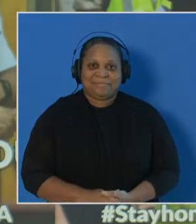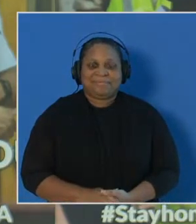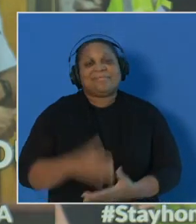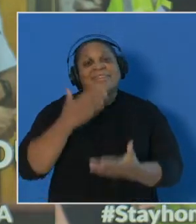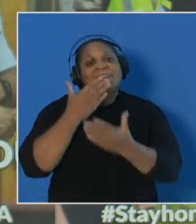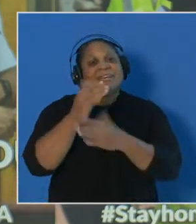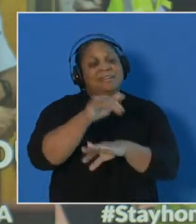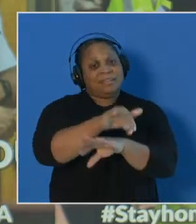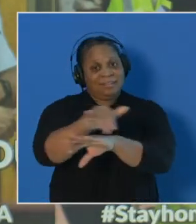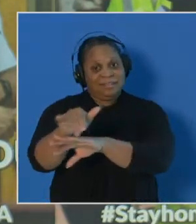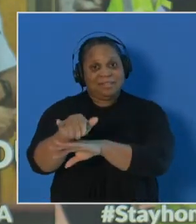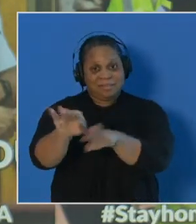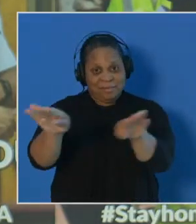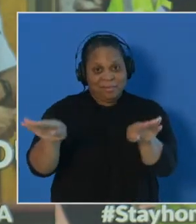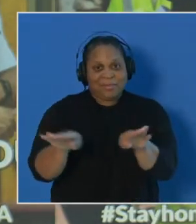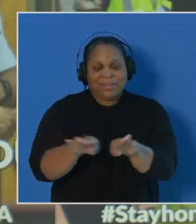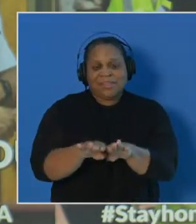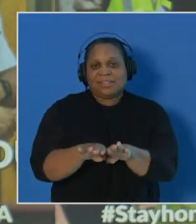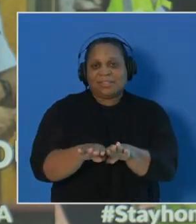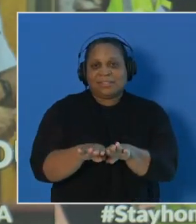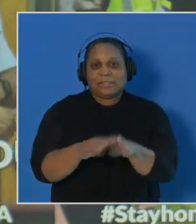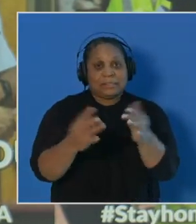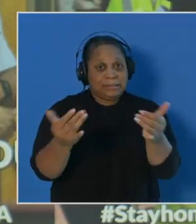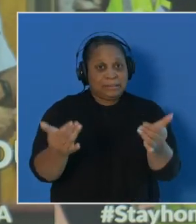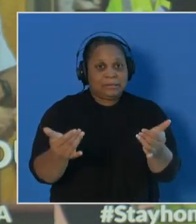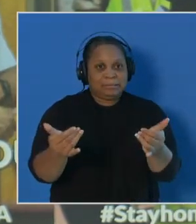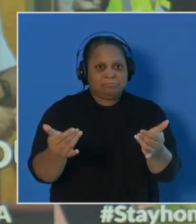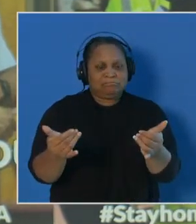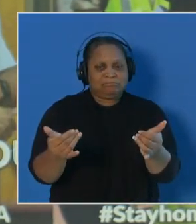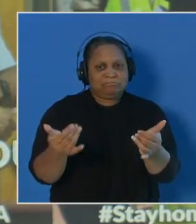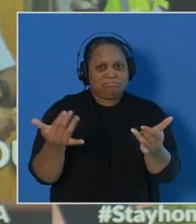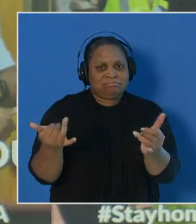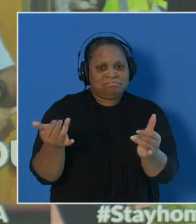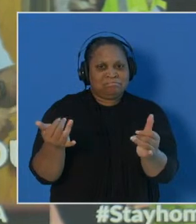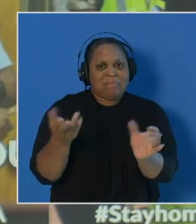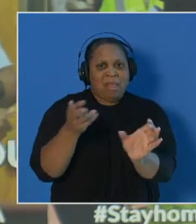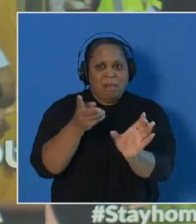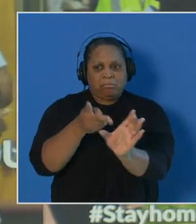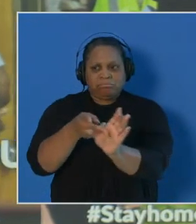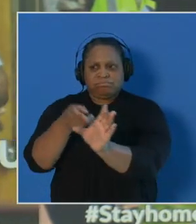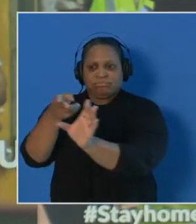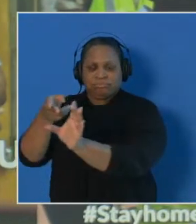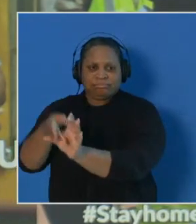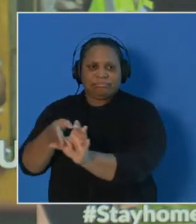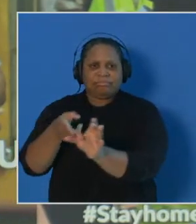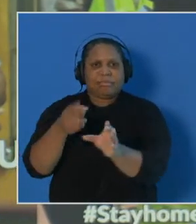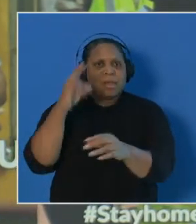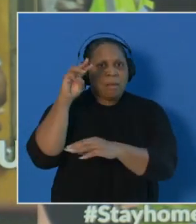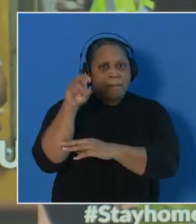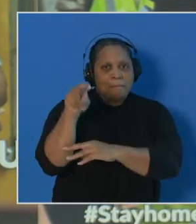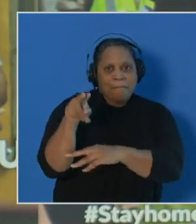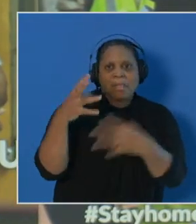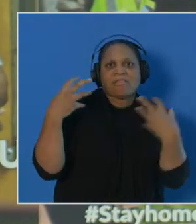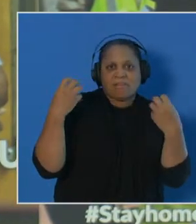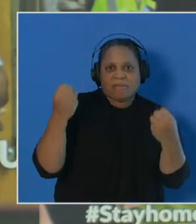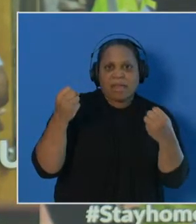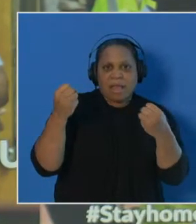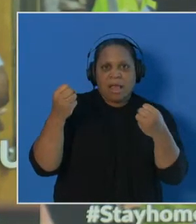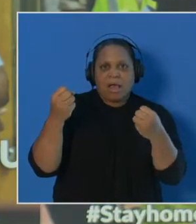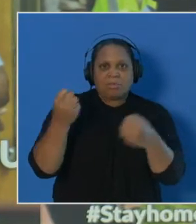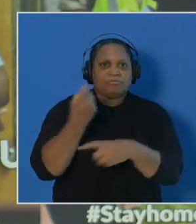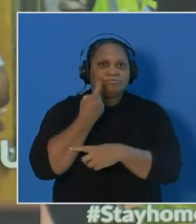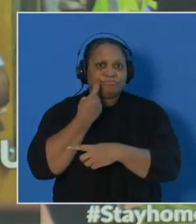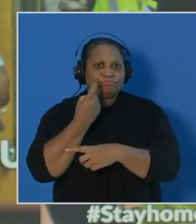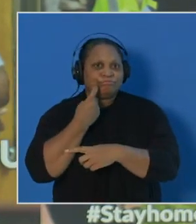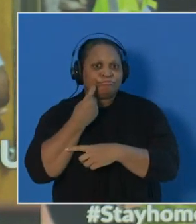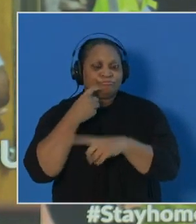Good evening, Bermuda. Today, I am joined by the Minister of Health, who has the latest update on test results and the work